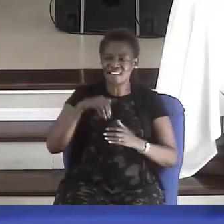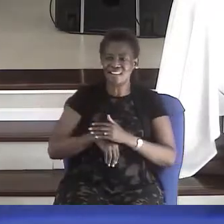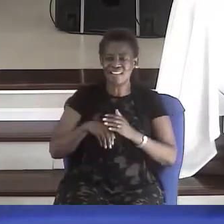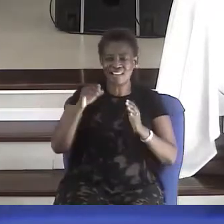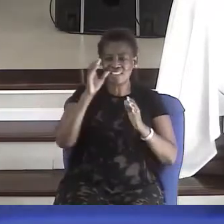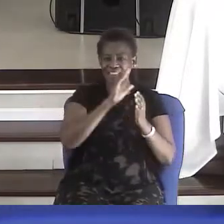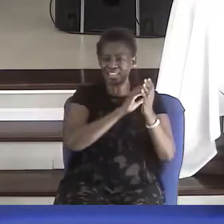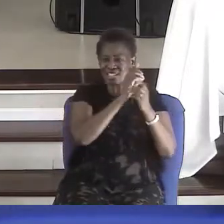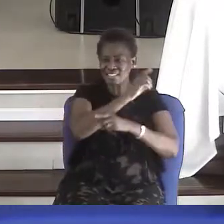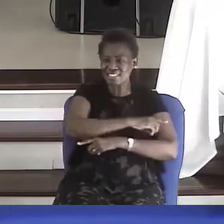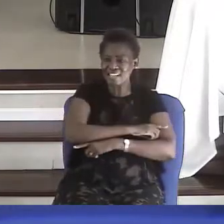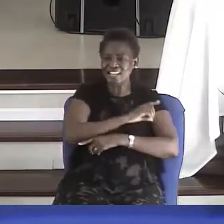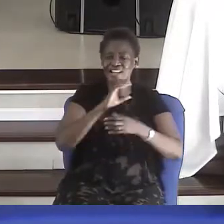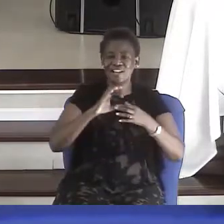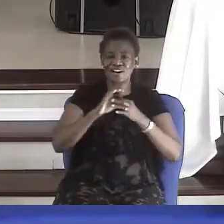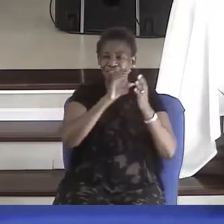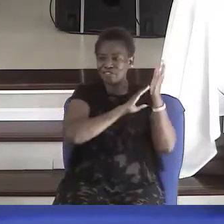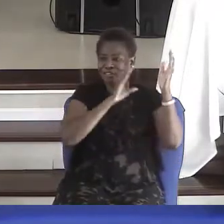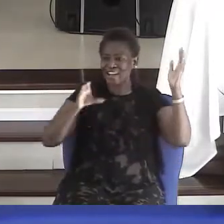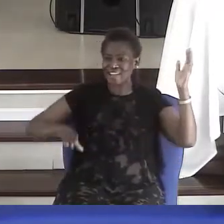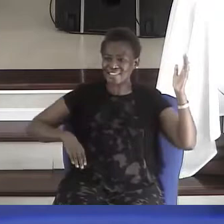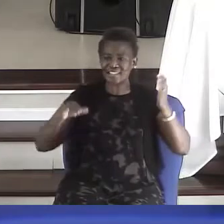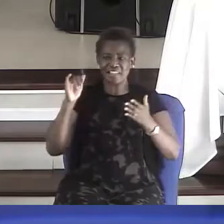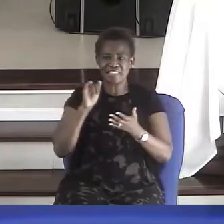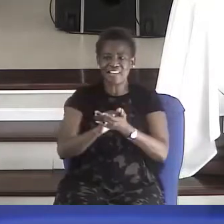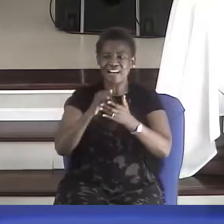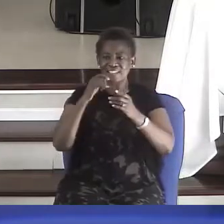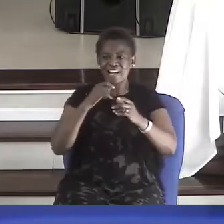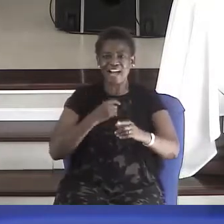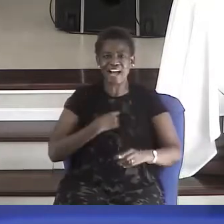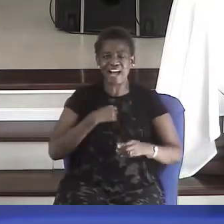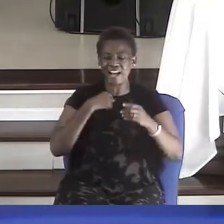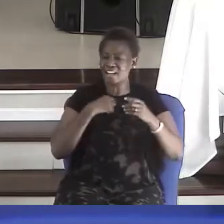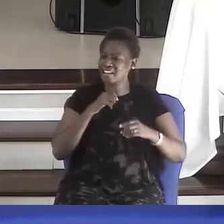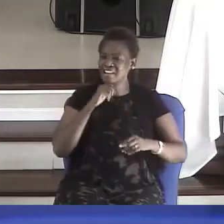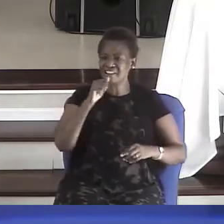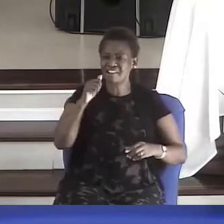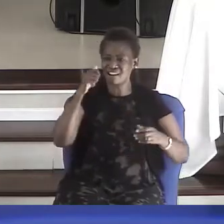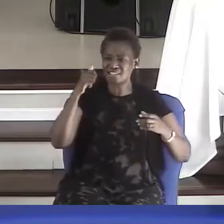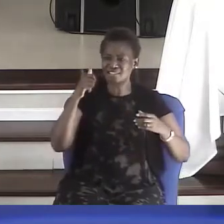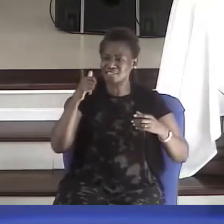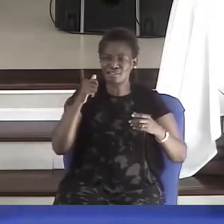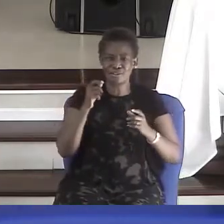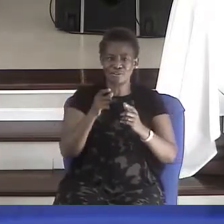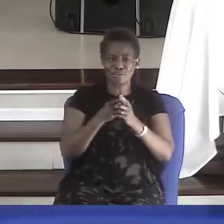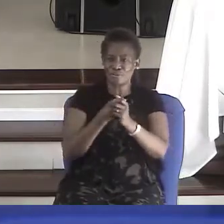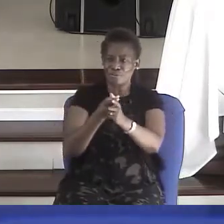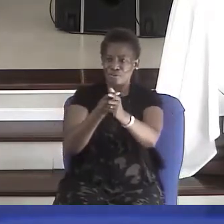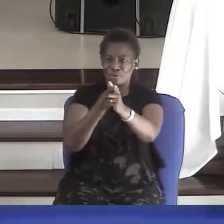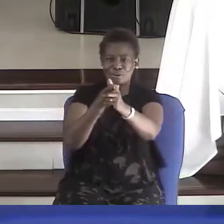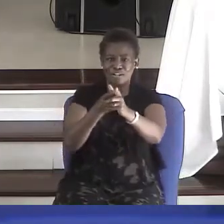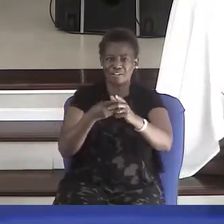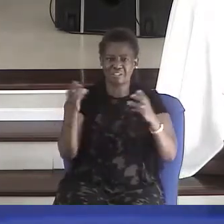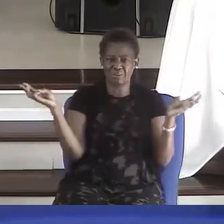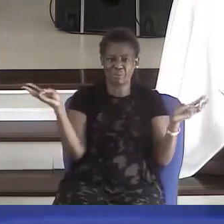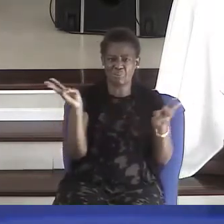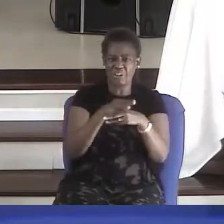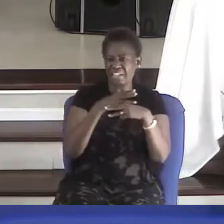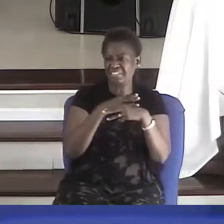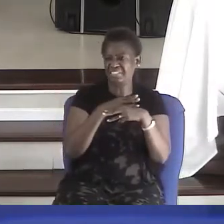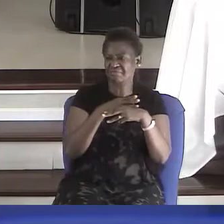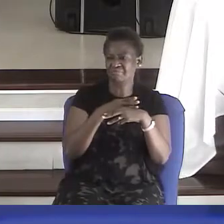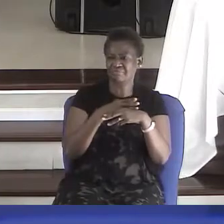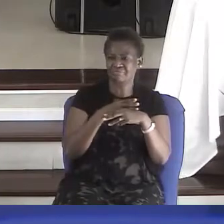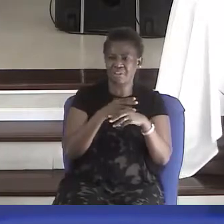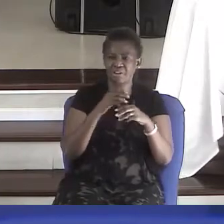that I have not run in vain, neither